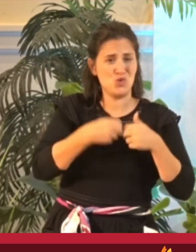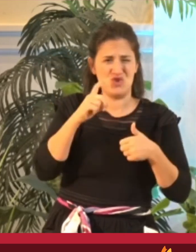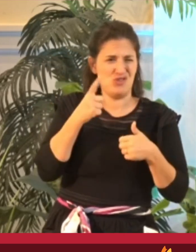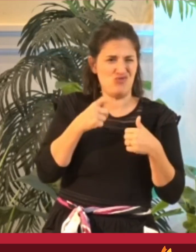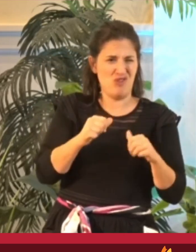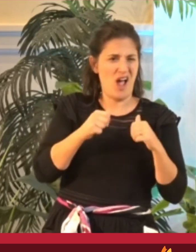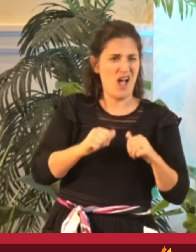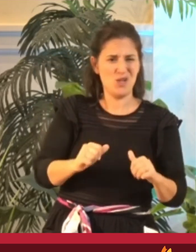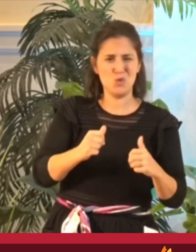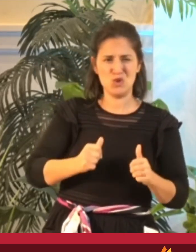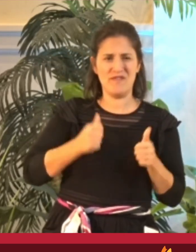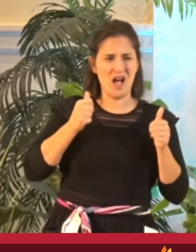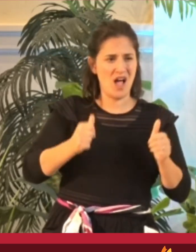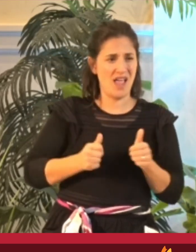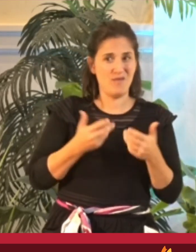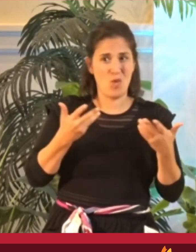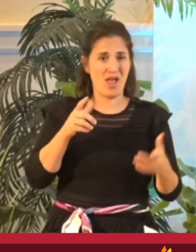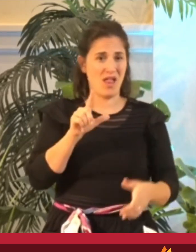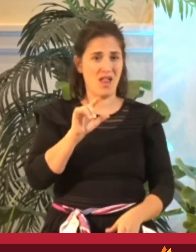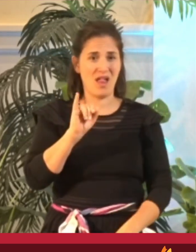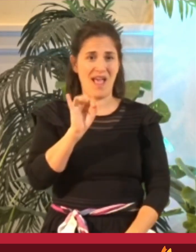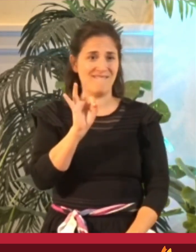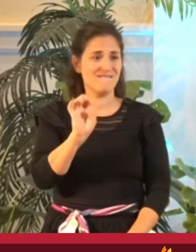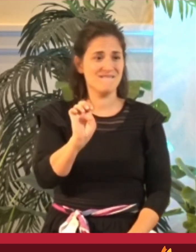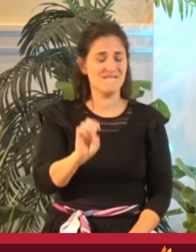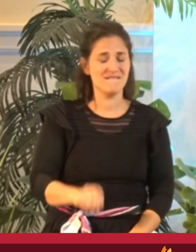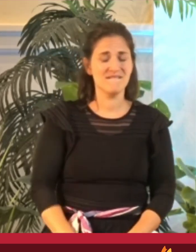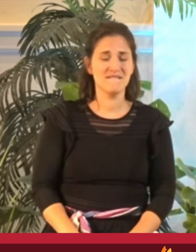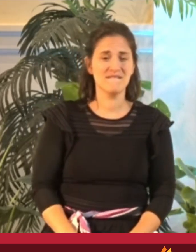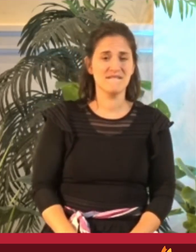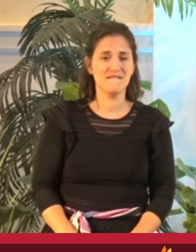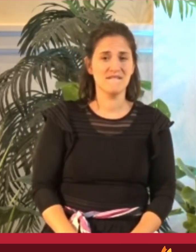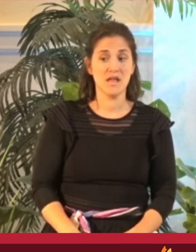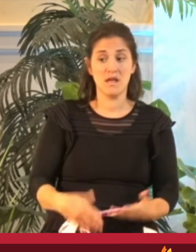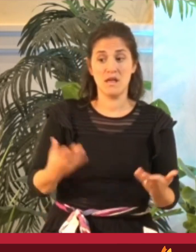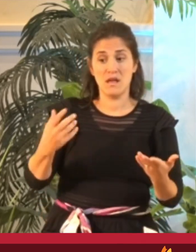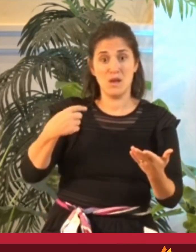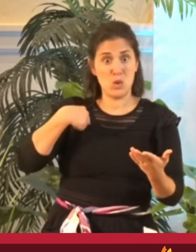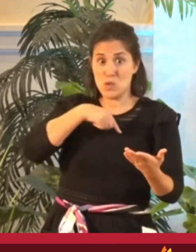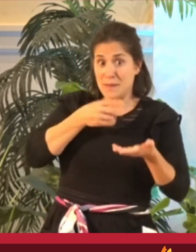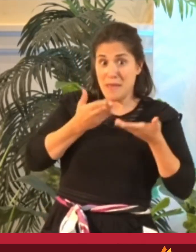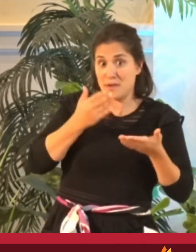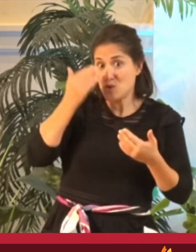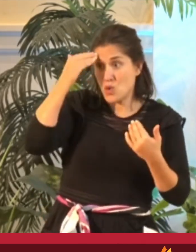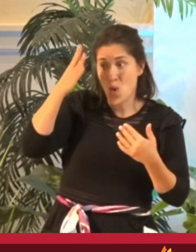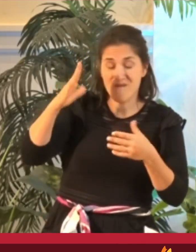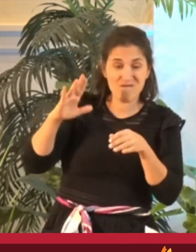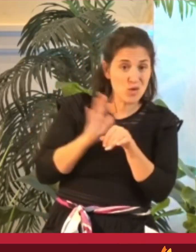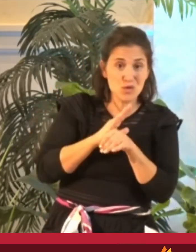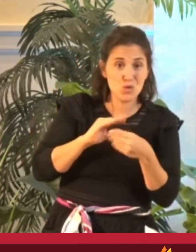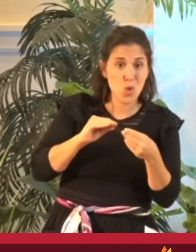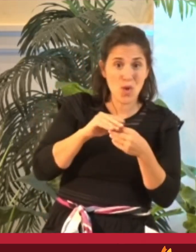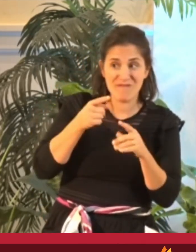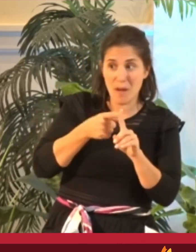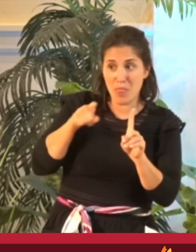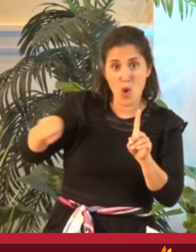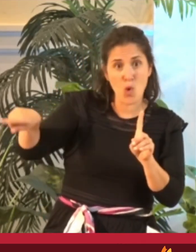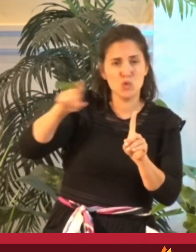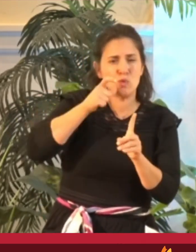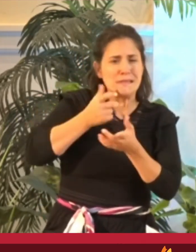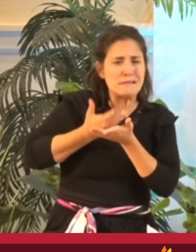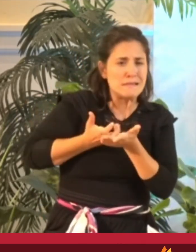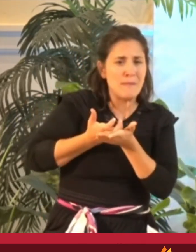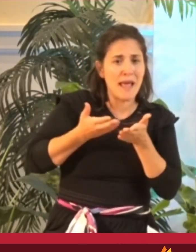survive this thing called life. And while we may not know the full stories of those asking for help,